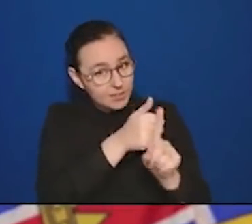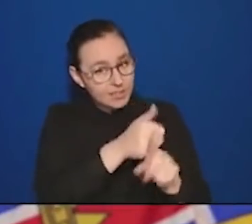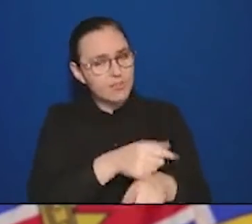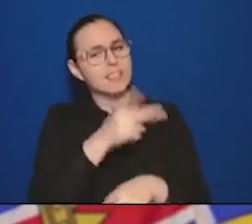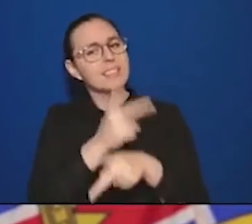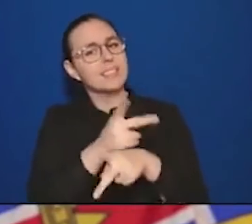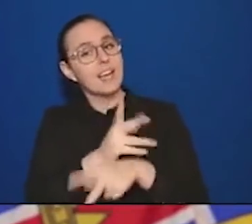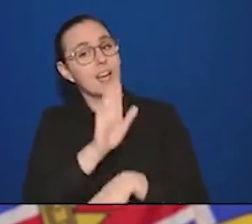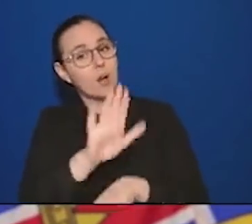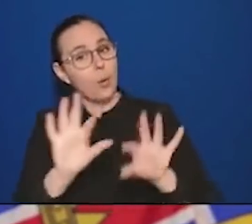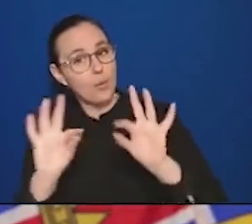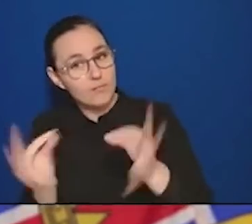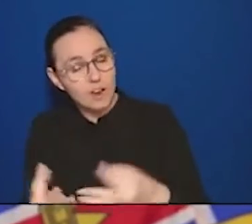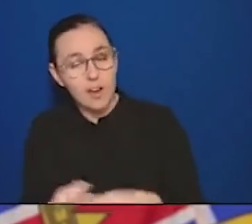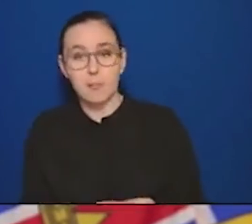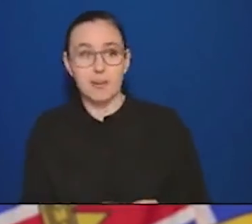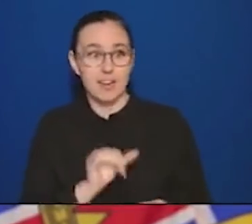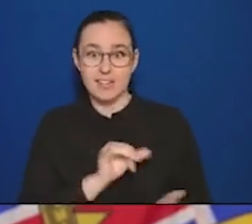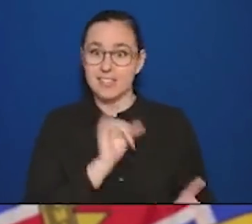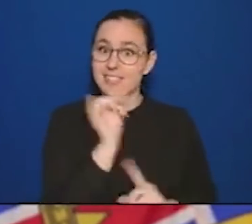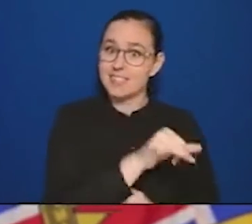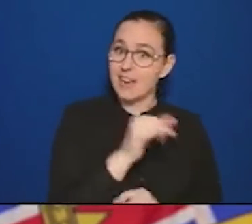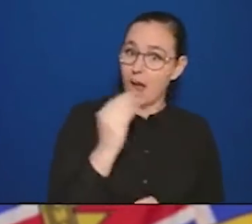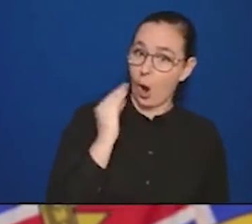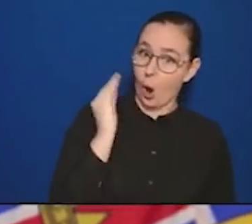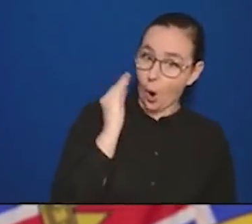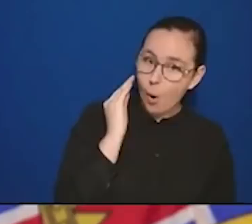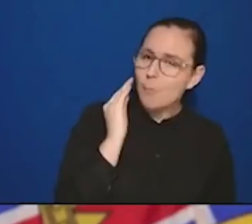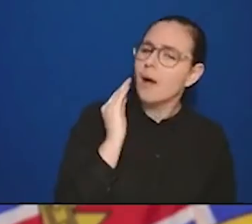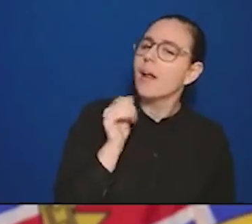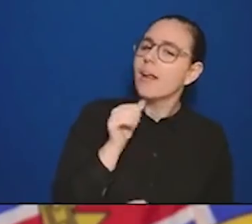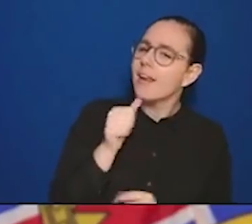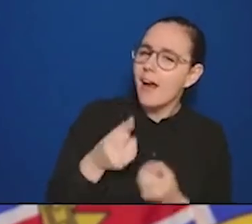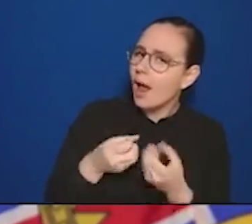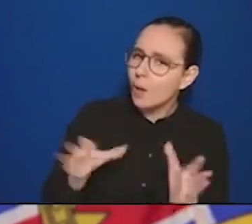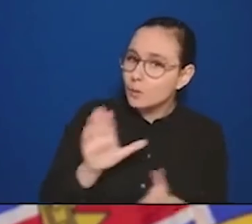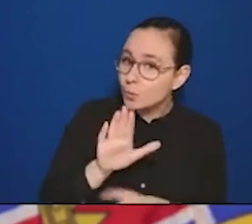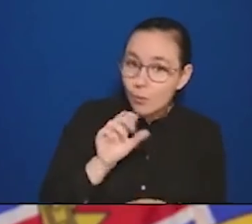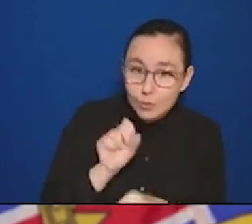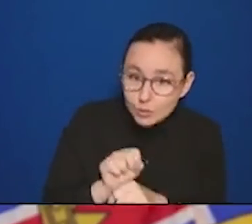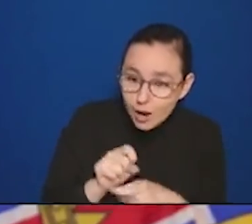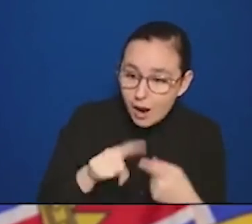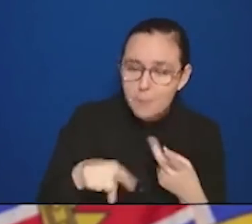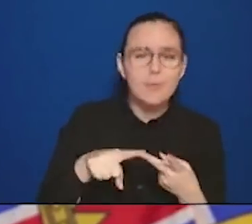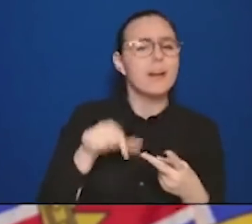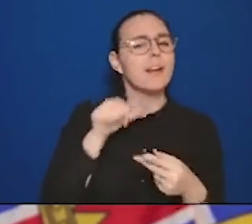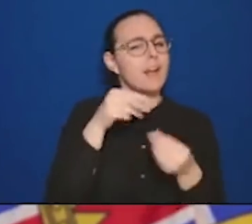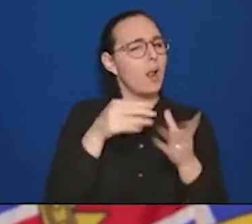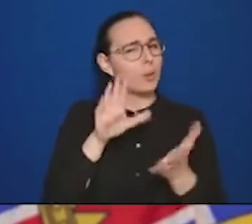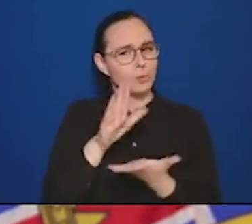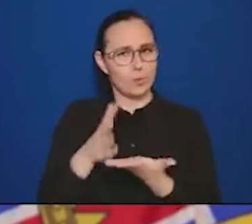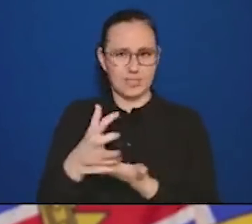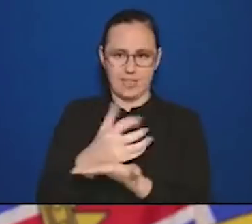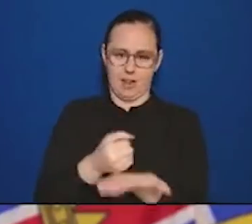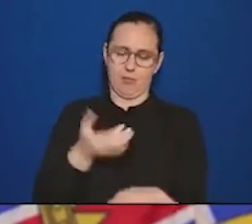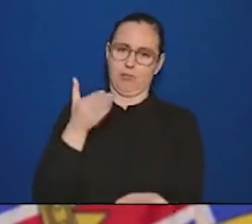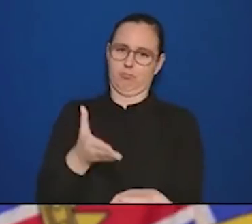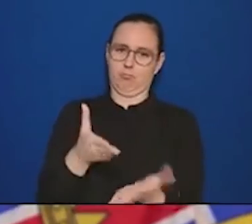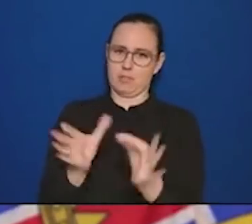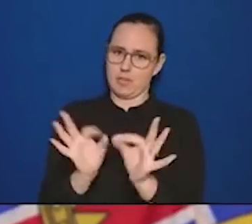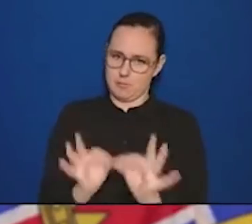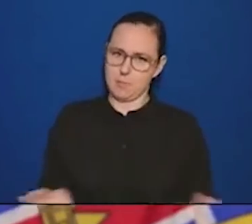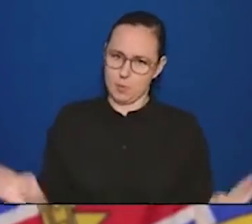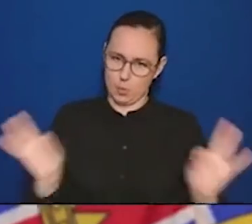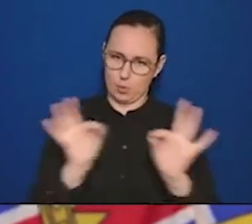not lose your job or a day's wages is really important. This new approach will protect workers everywhere and